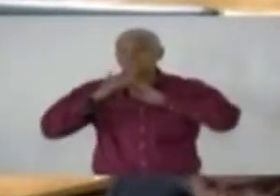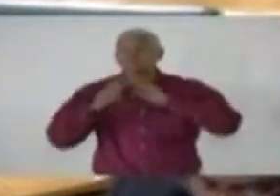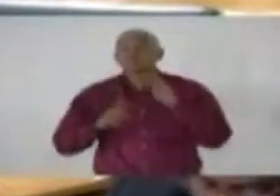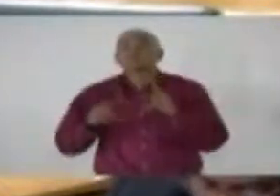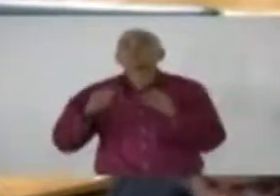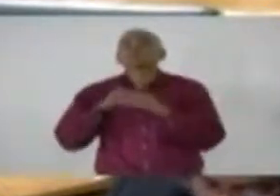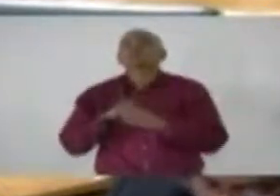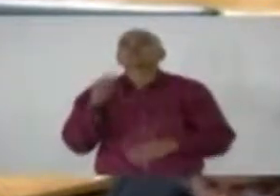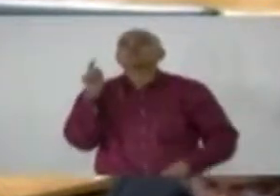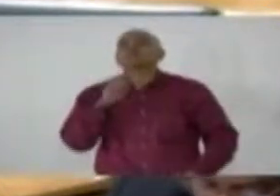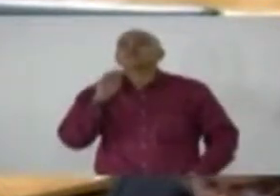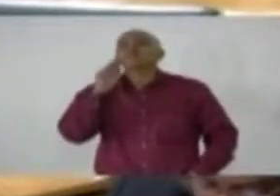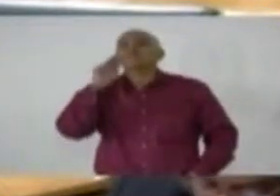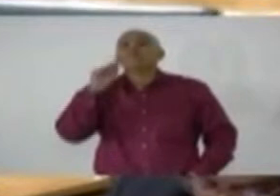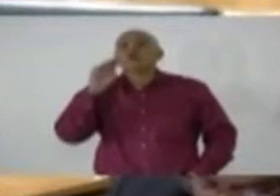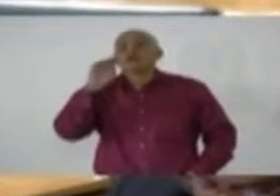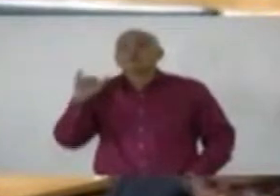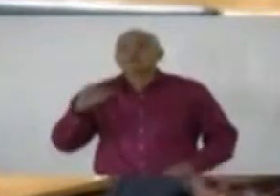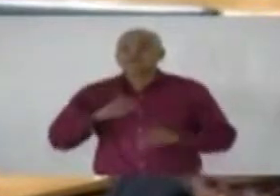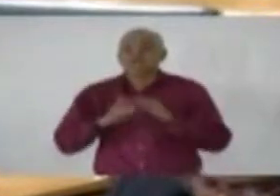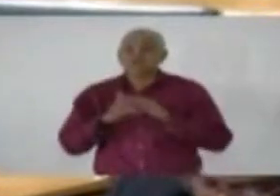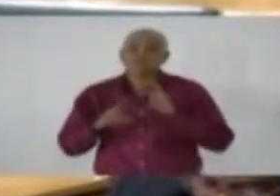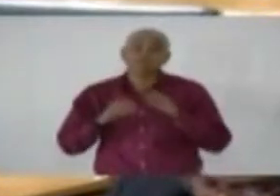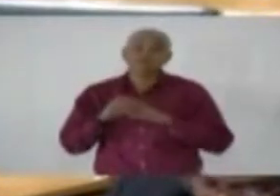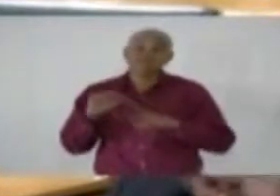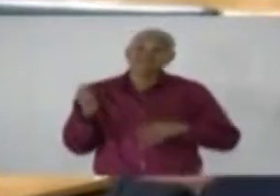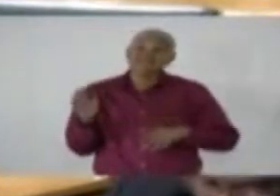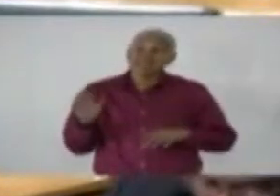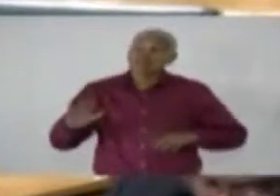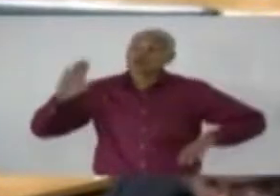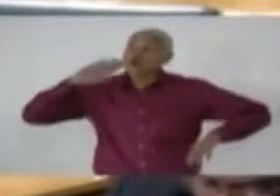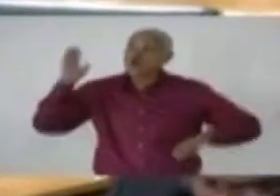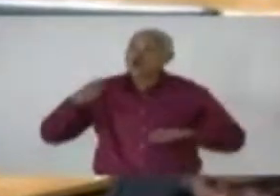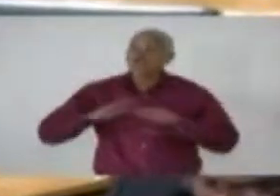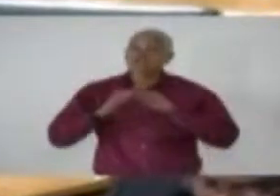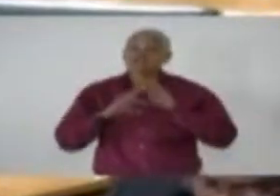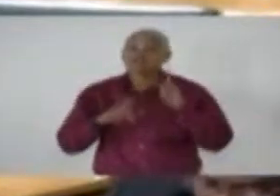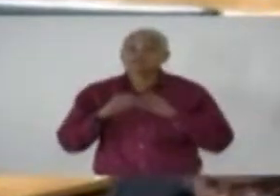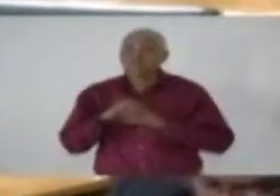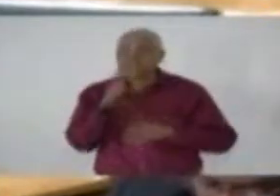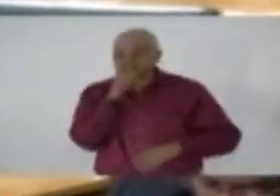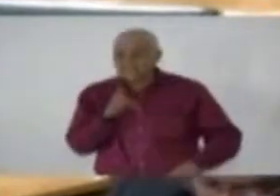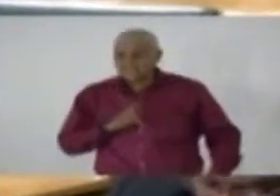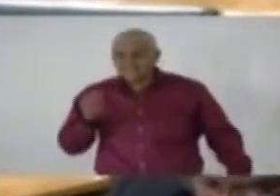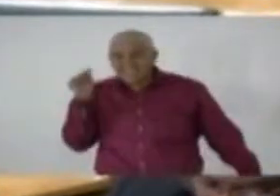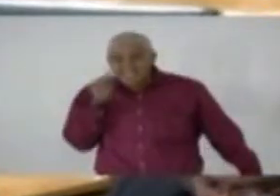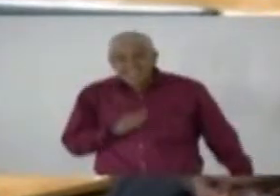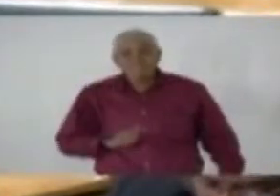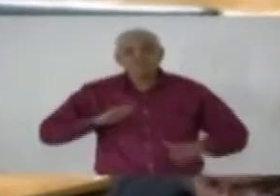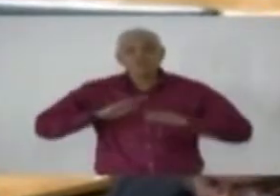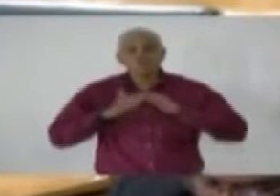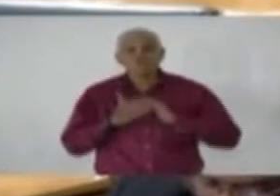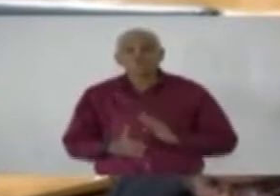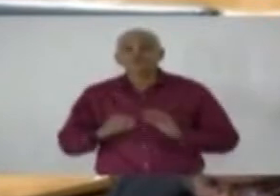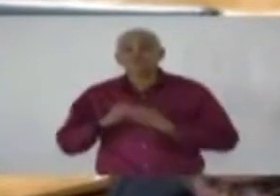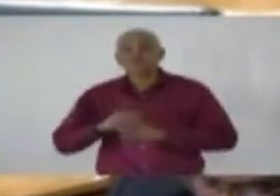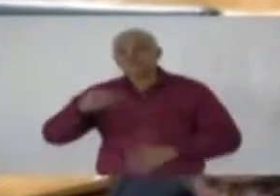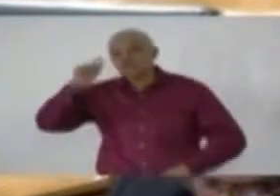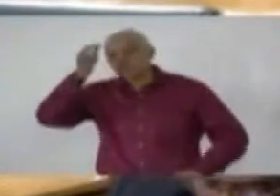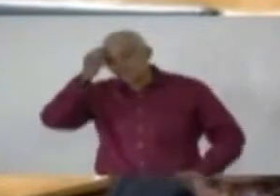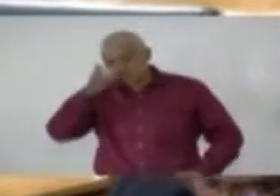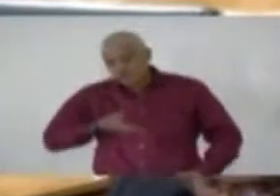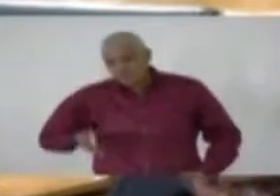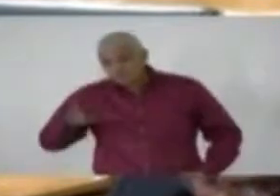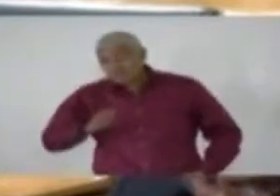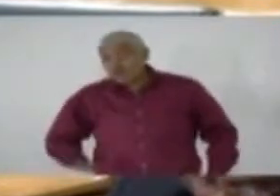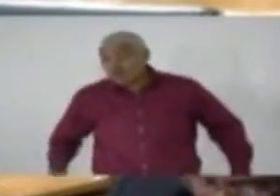in Morant Bay, Jamaicans in St. Elizabeth, all the Jamaicans in Kingston, every Jamaican in government,